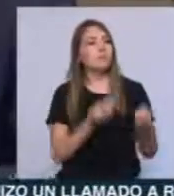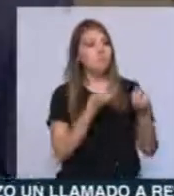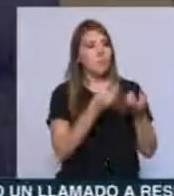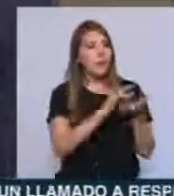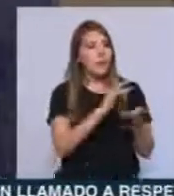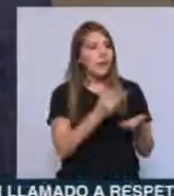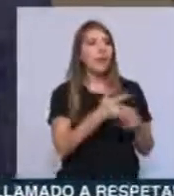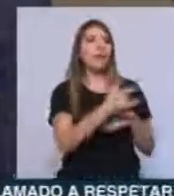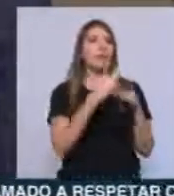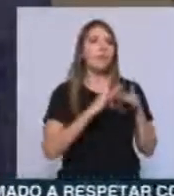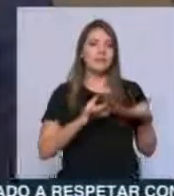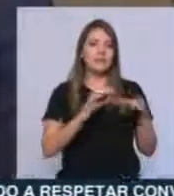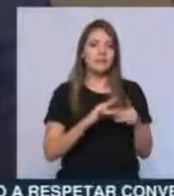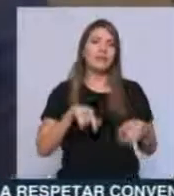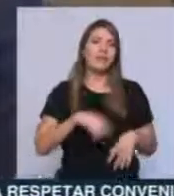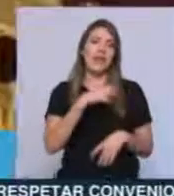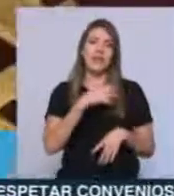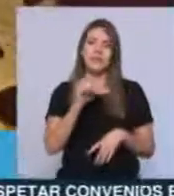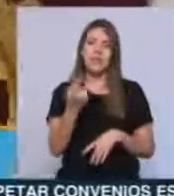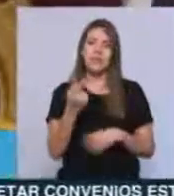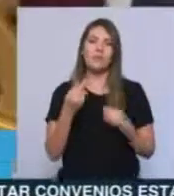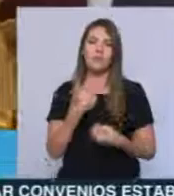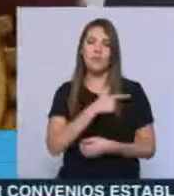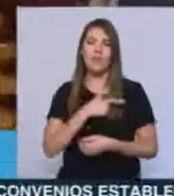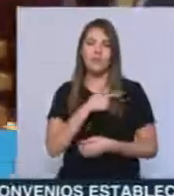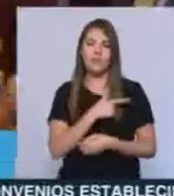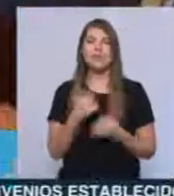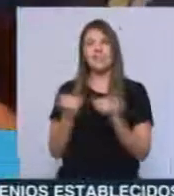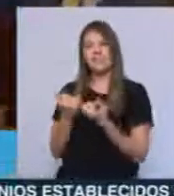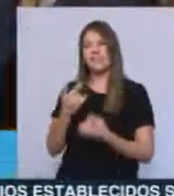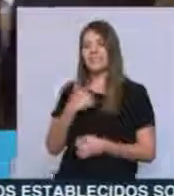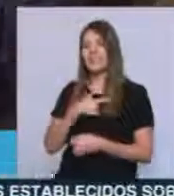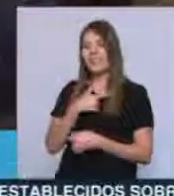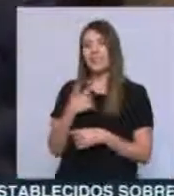charlar con nosotros en Capital 21. Ha sido un gusto. My pleasure. Thank you very much for taking the time.